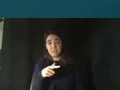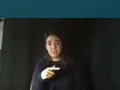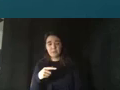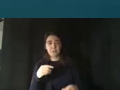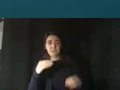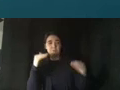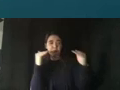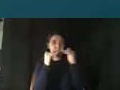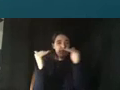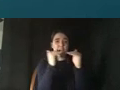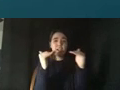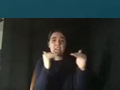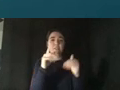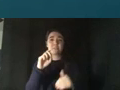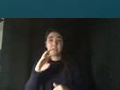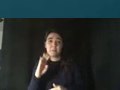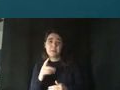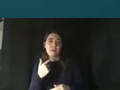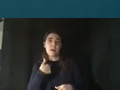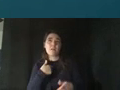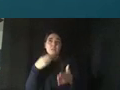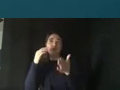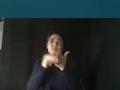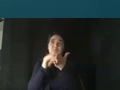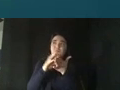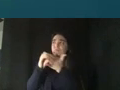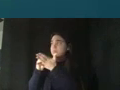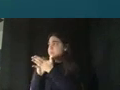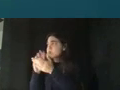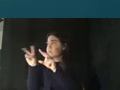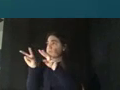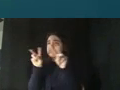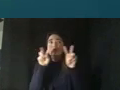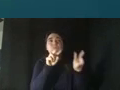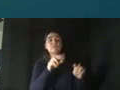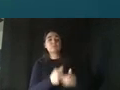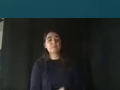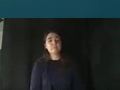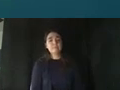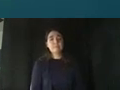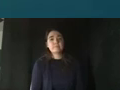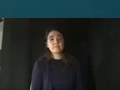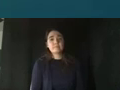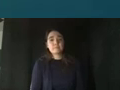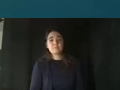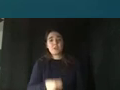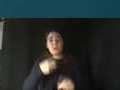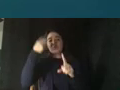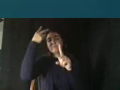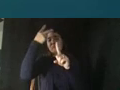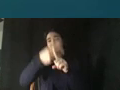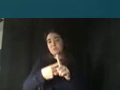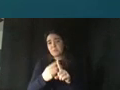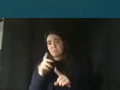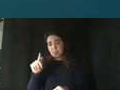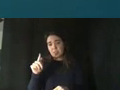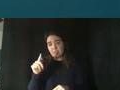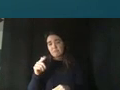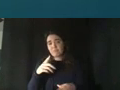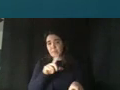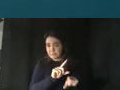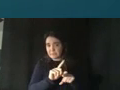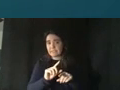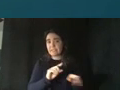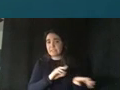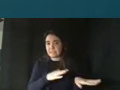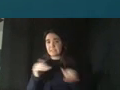was documenting it all. It was about 2 months after I left them to go back to Kabul.